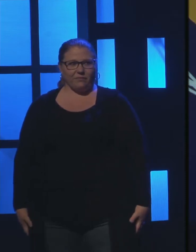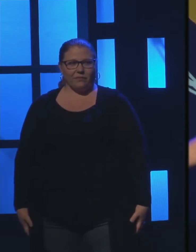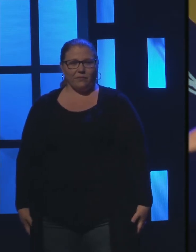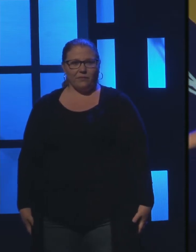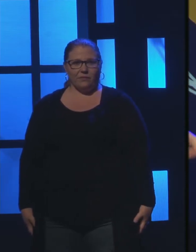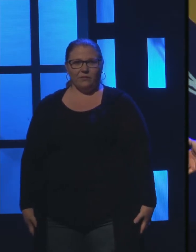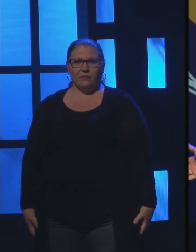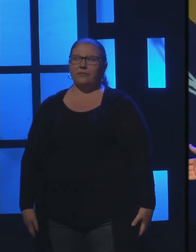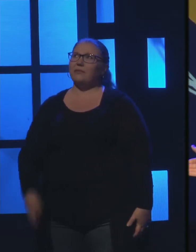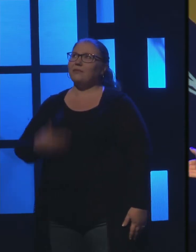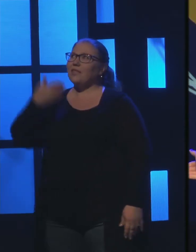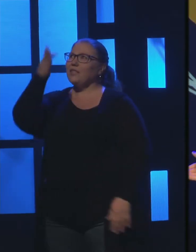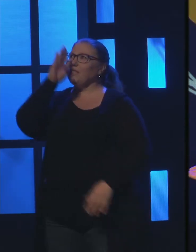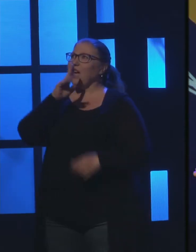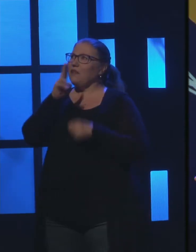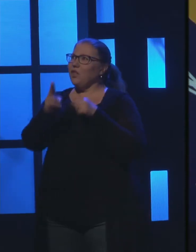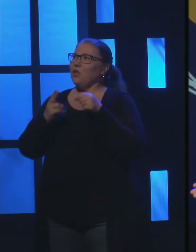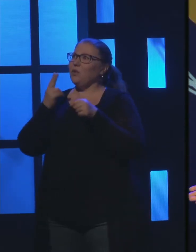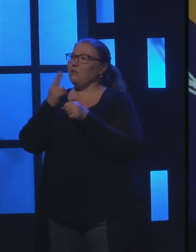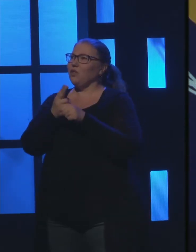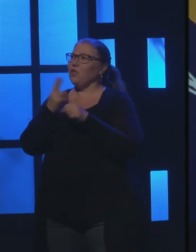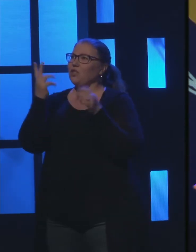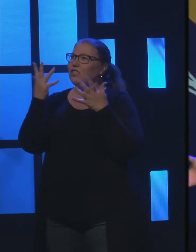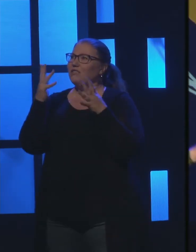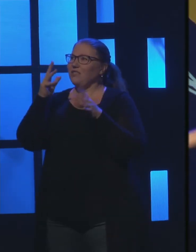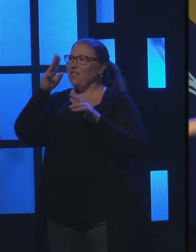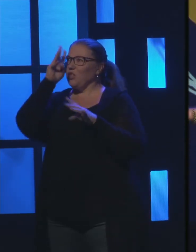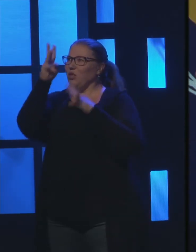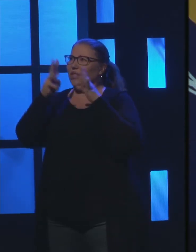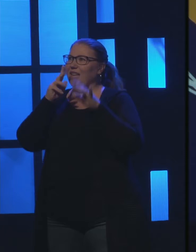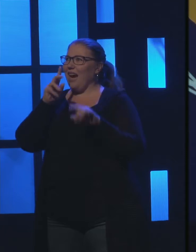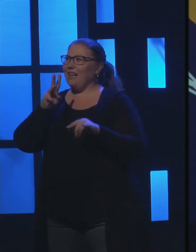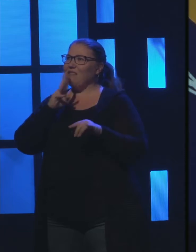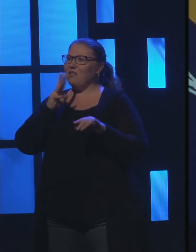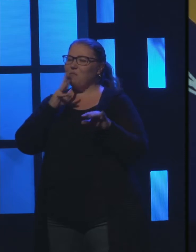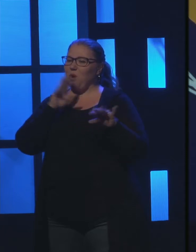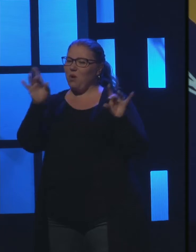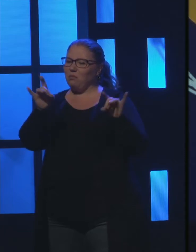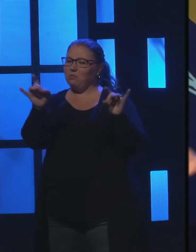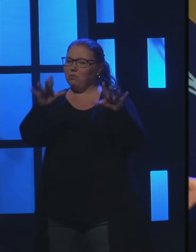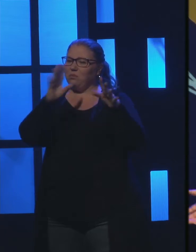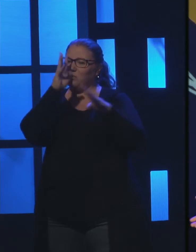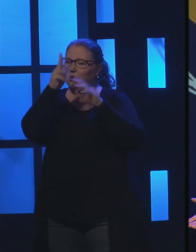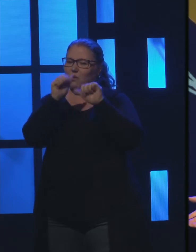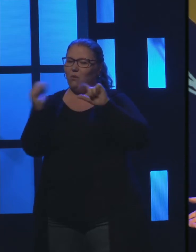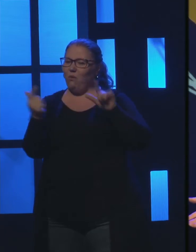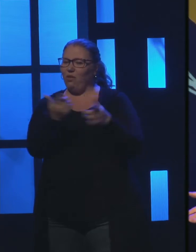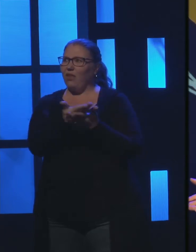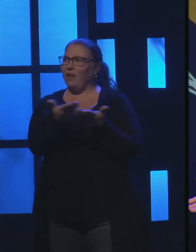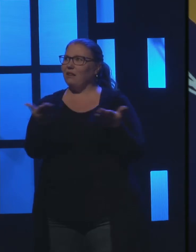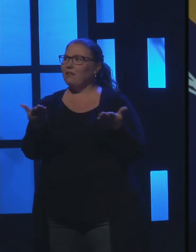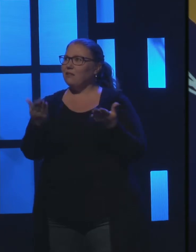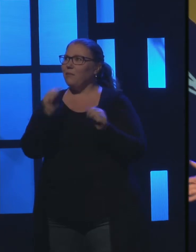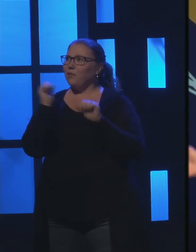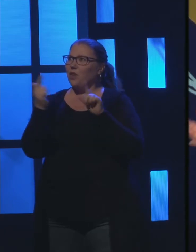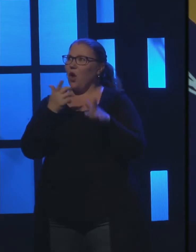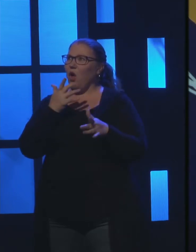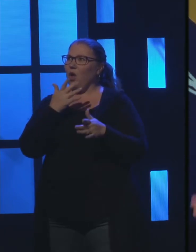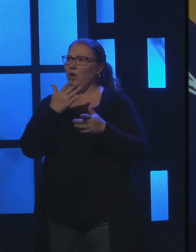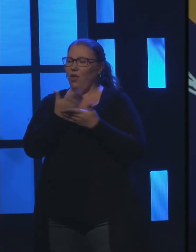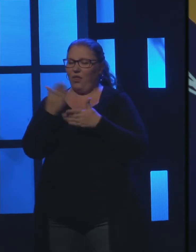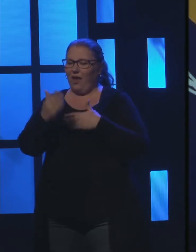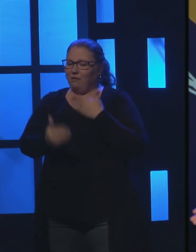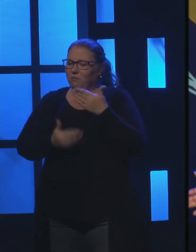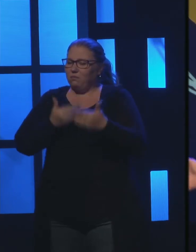God of the universe, you have created and spoken to existence all things. And all things move forward,